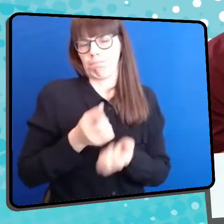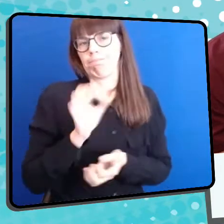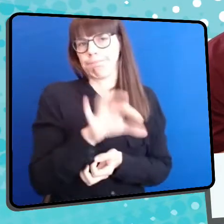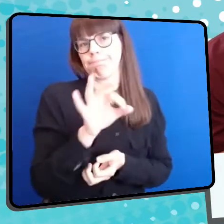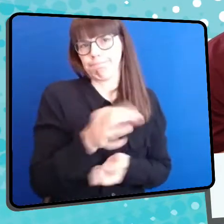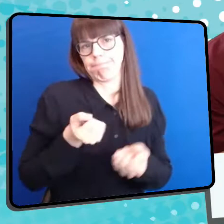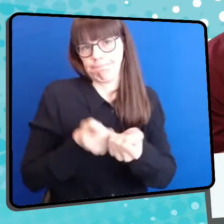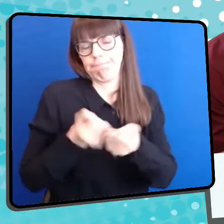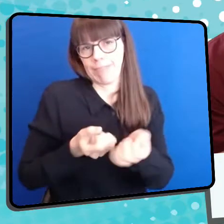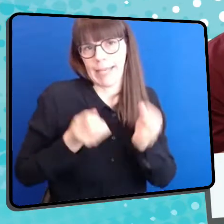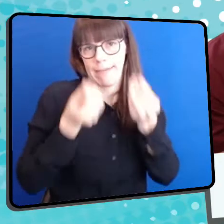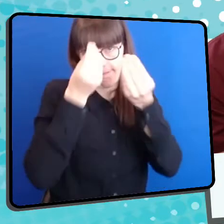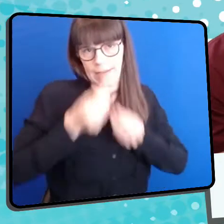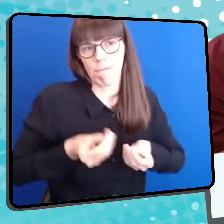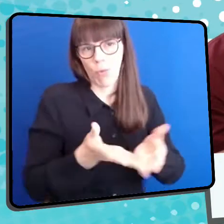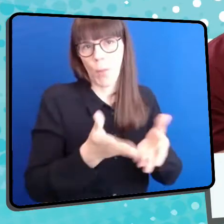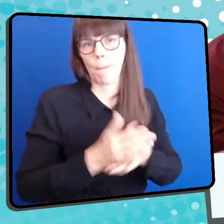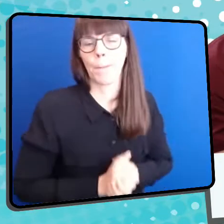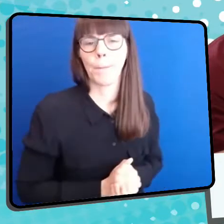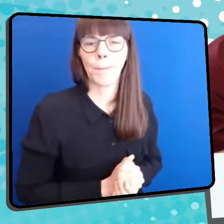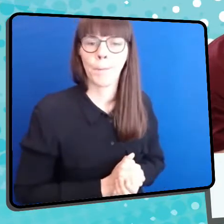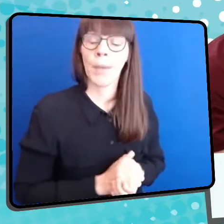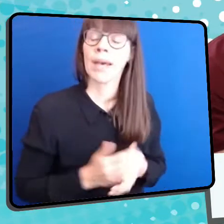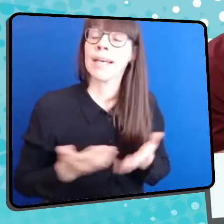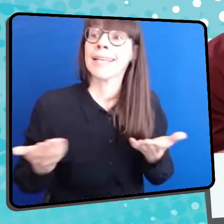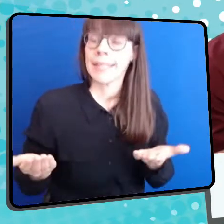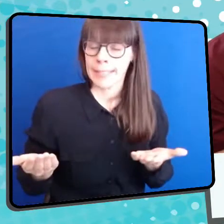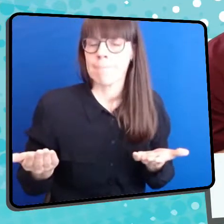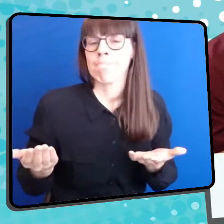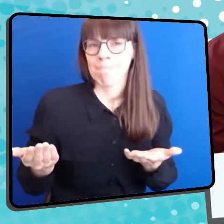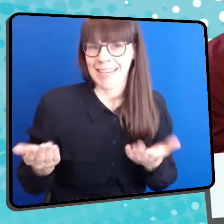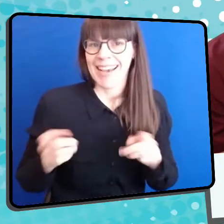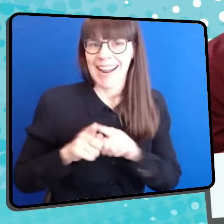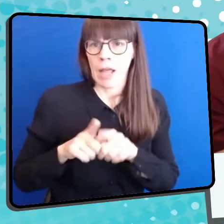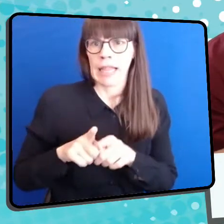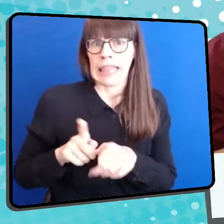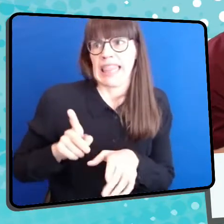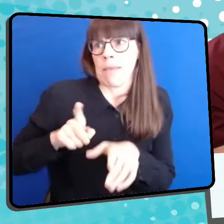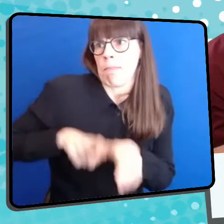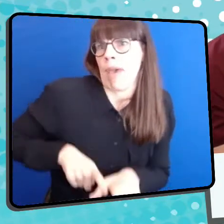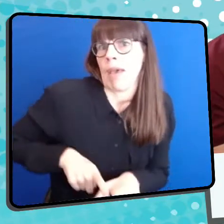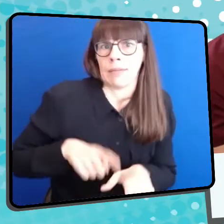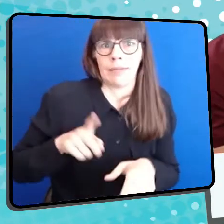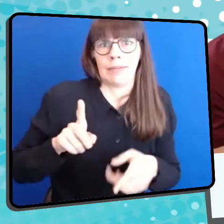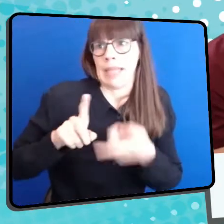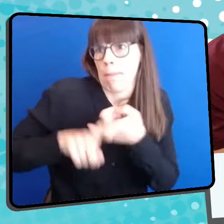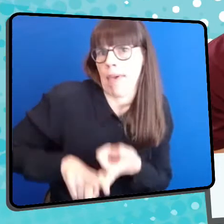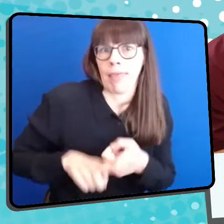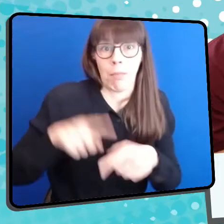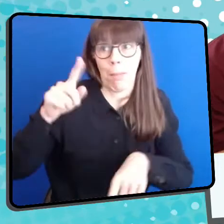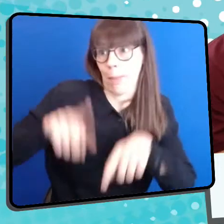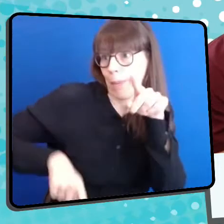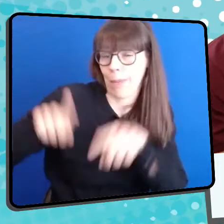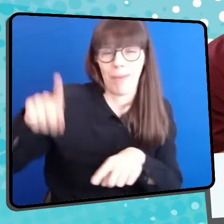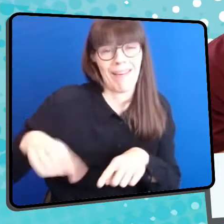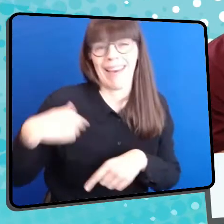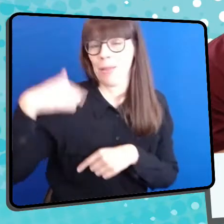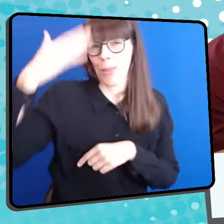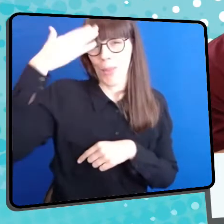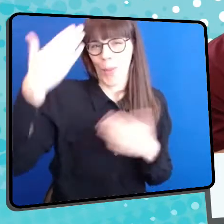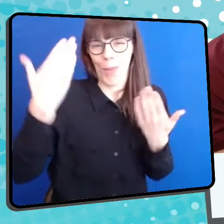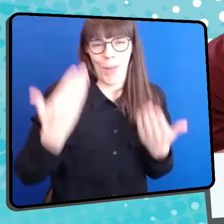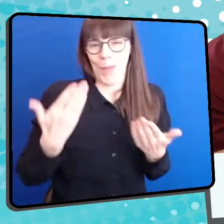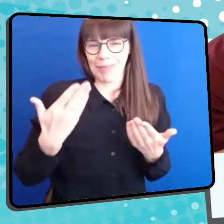Yeah, gosh, the well, it depends is legit for consultancy. Yeah, absolutely, I hear you. But